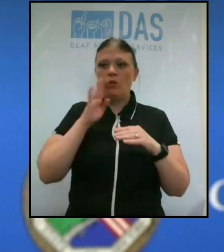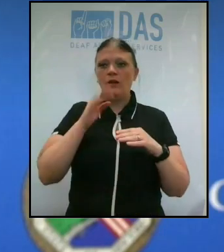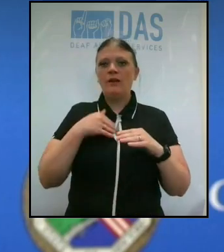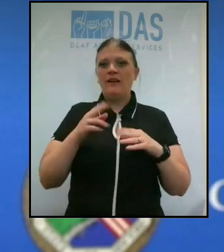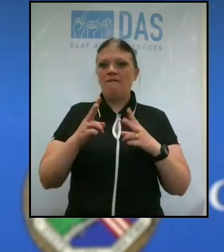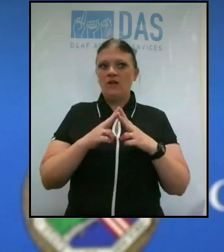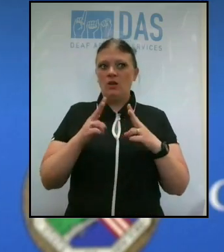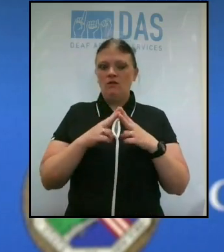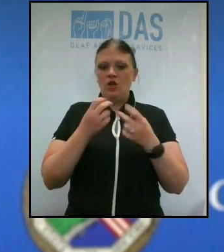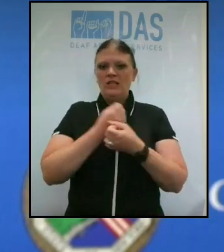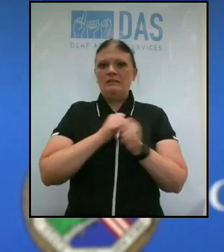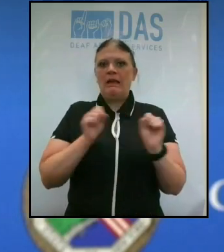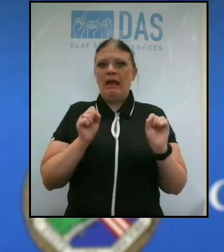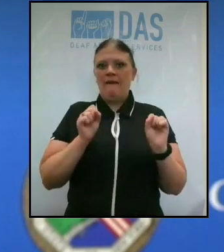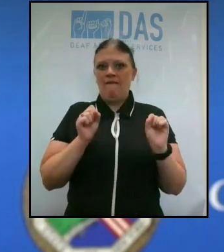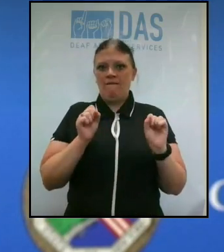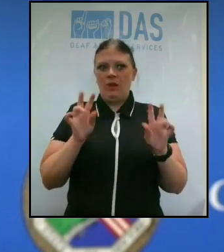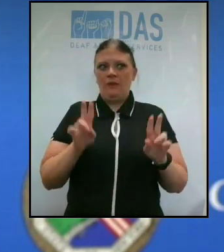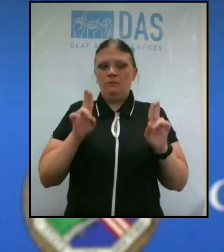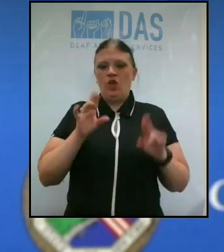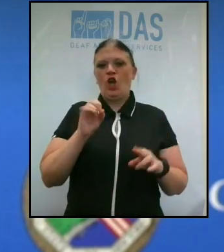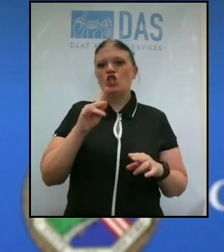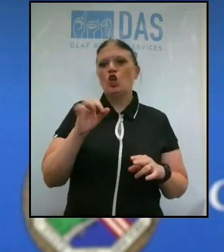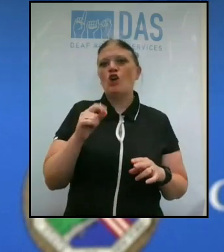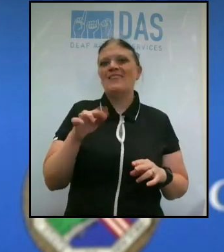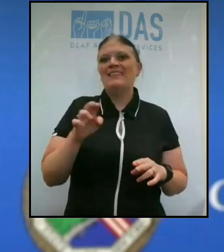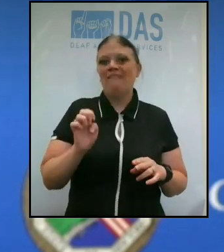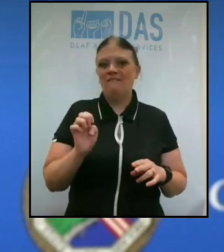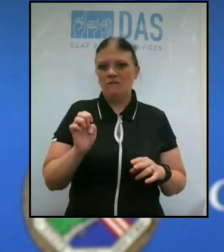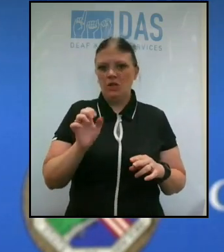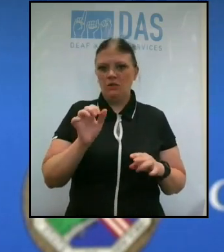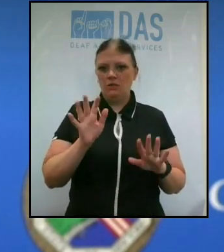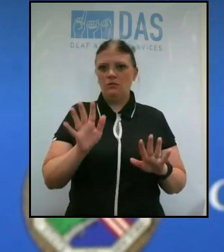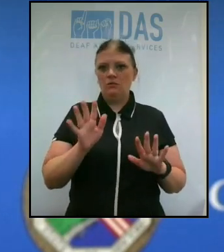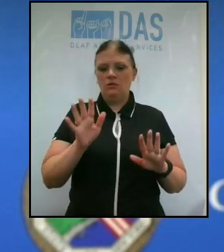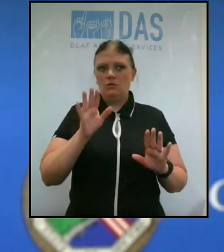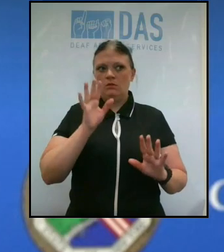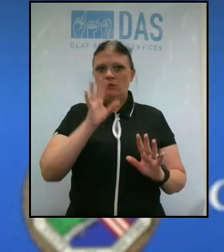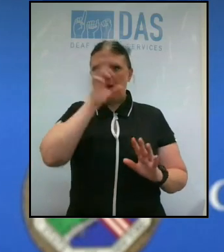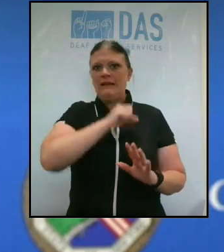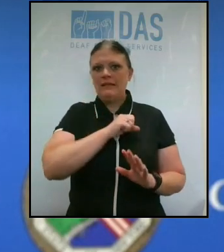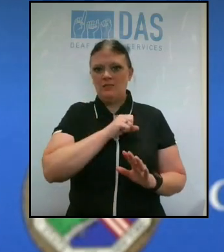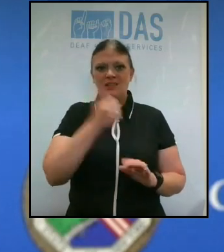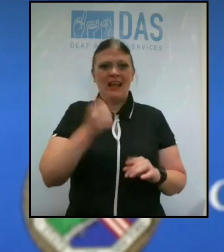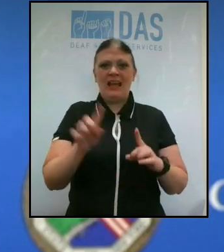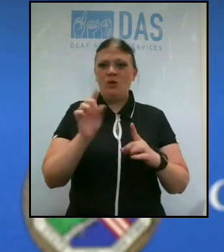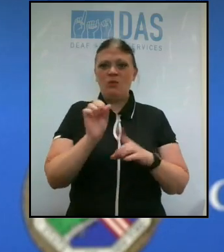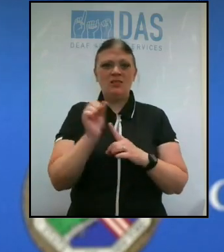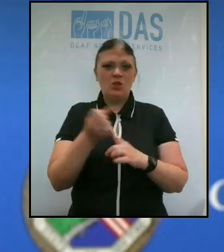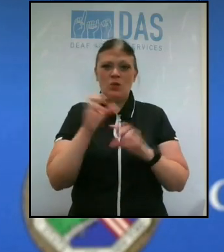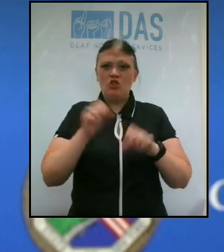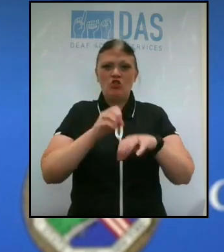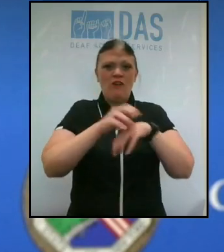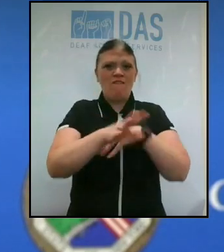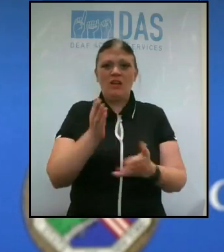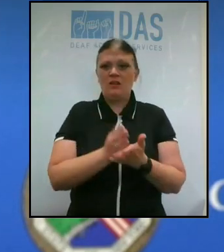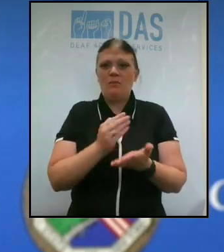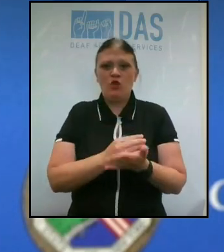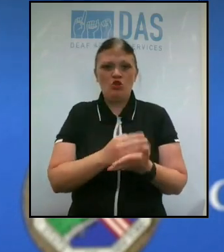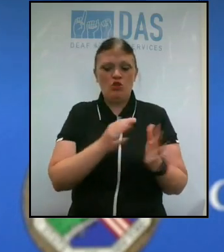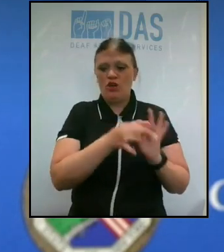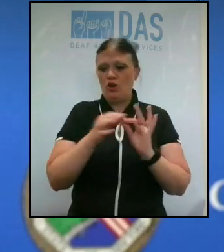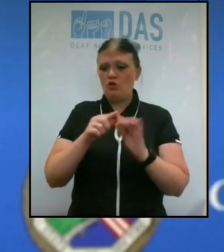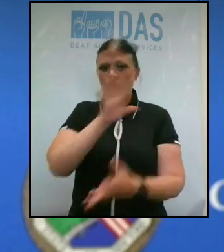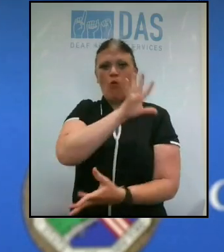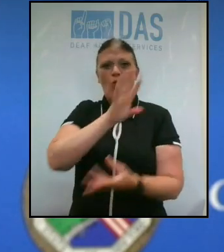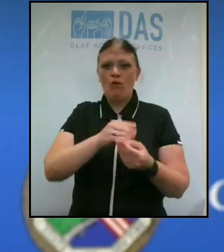estimates. But it's tough to say exactly any one situation that could affect the budget with regards to the